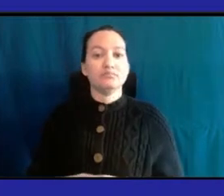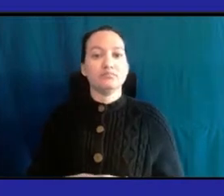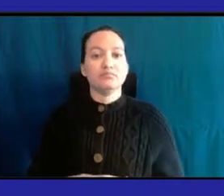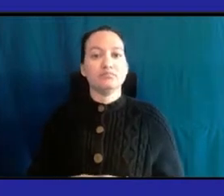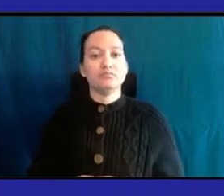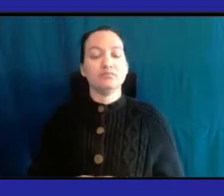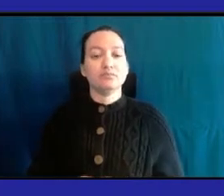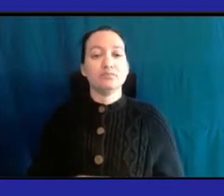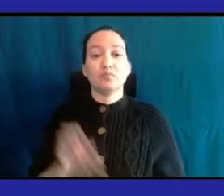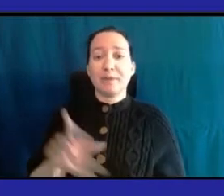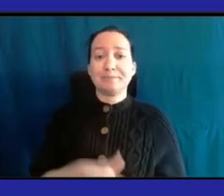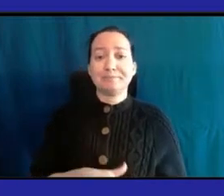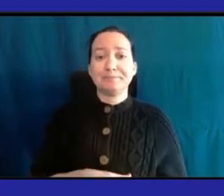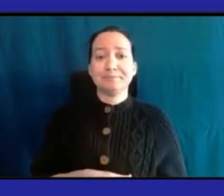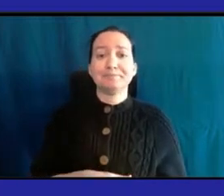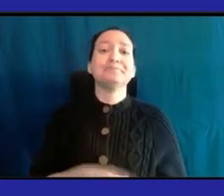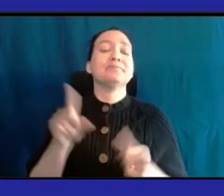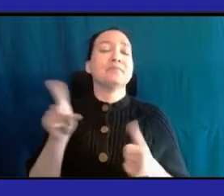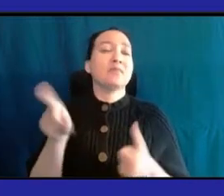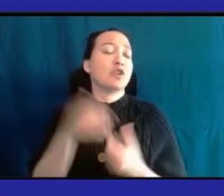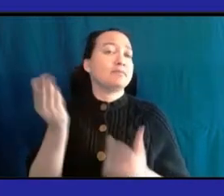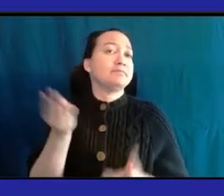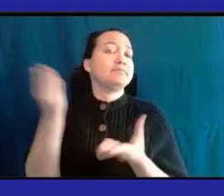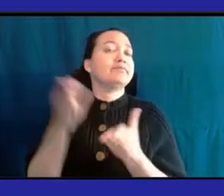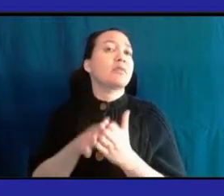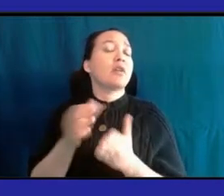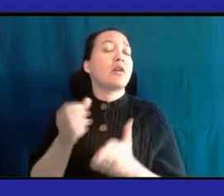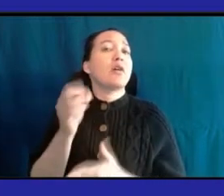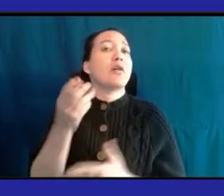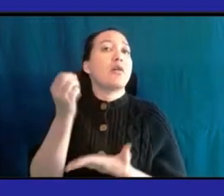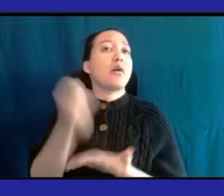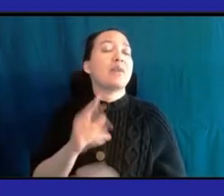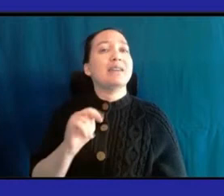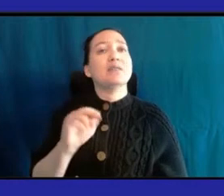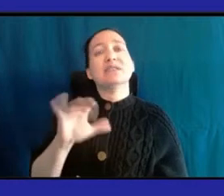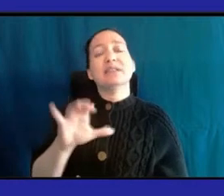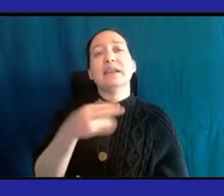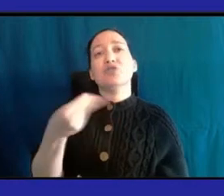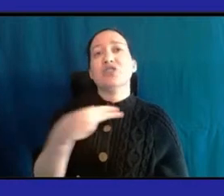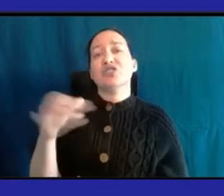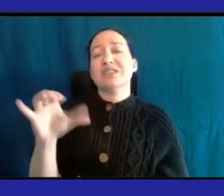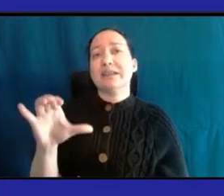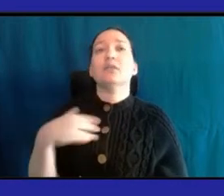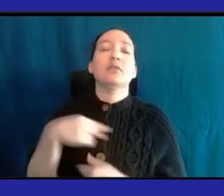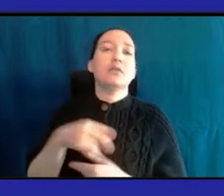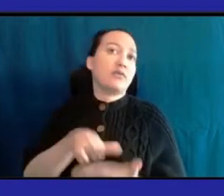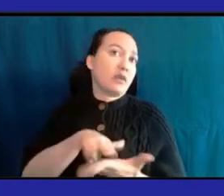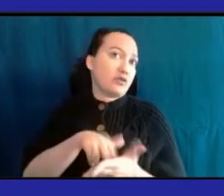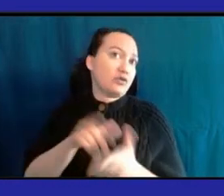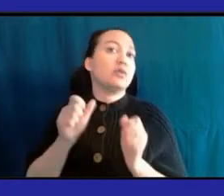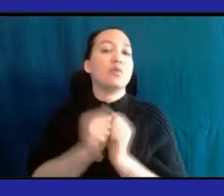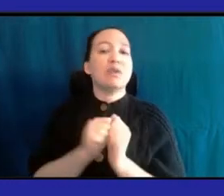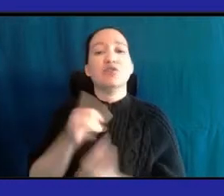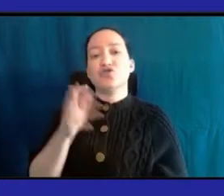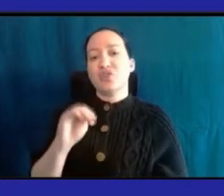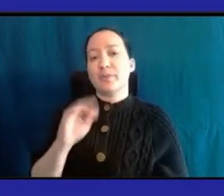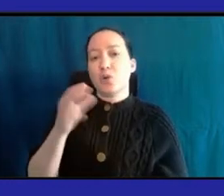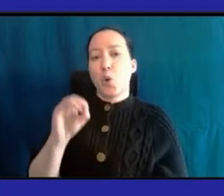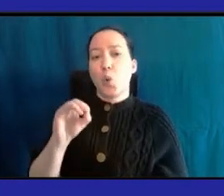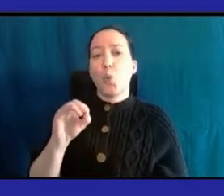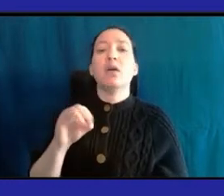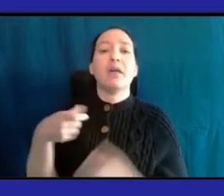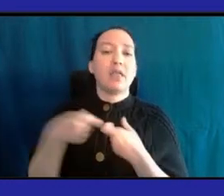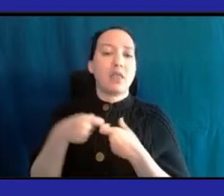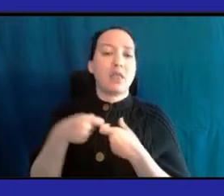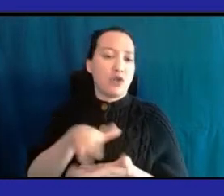Okay. First resolution is authorizing New York City Health and Hospitals Corporation to execute a contract with Jemco Electrical Contractors